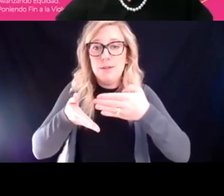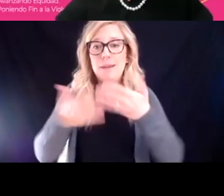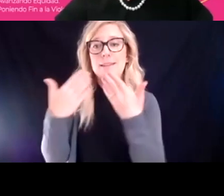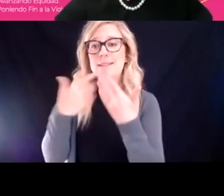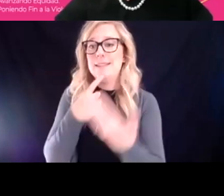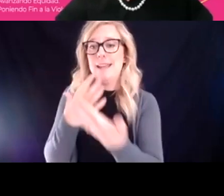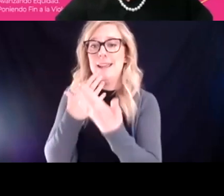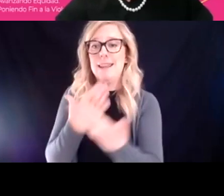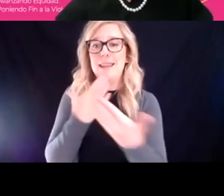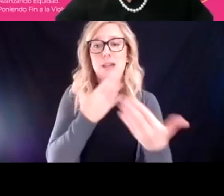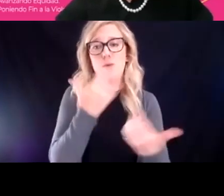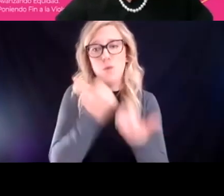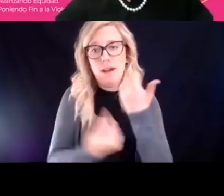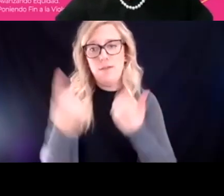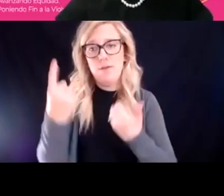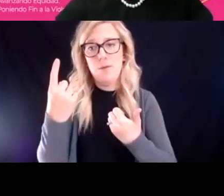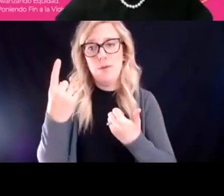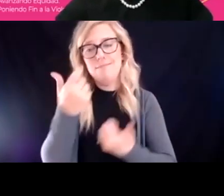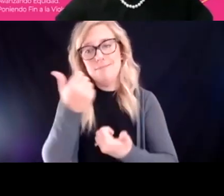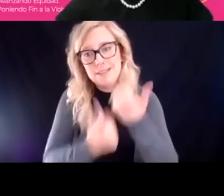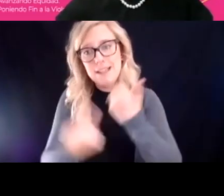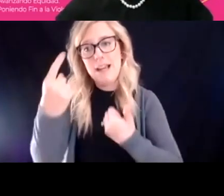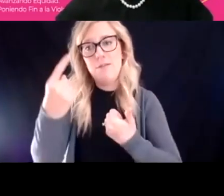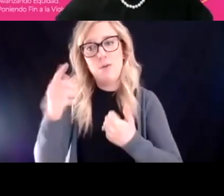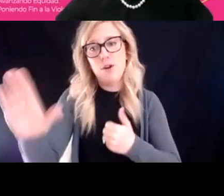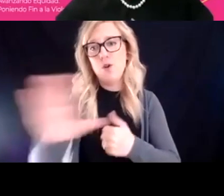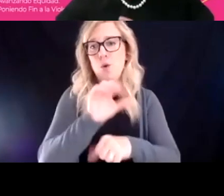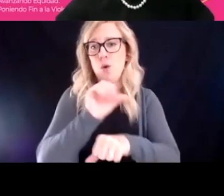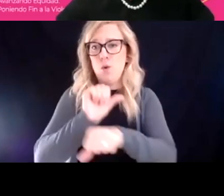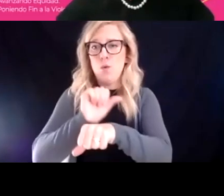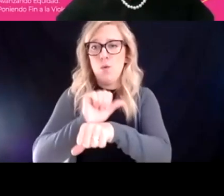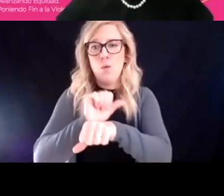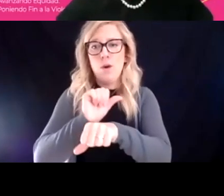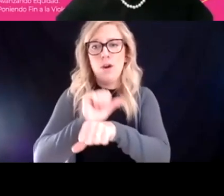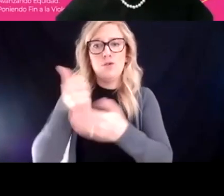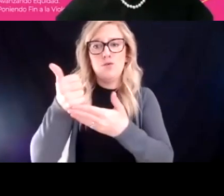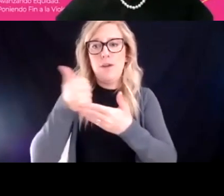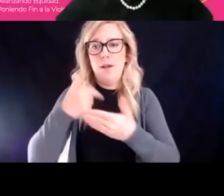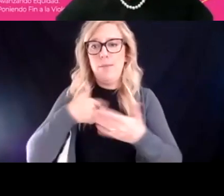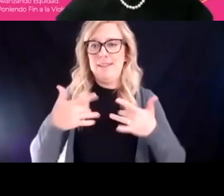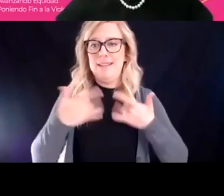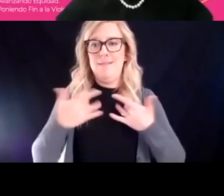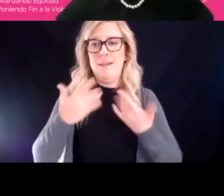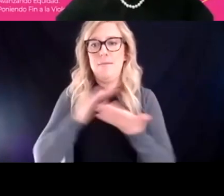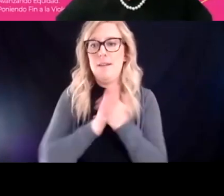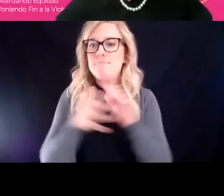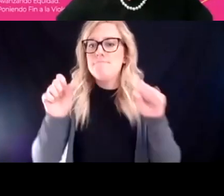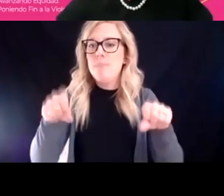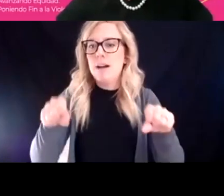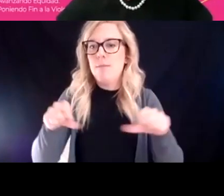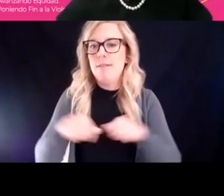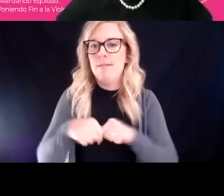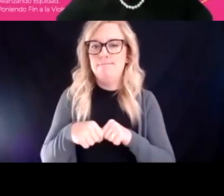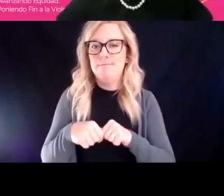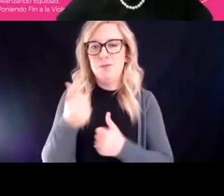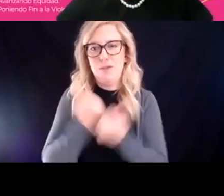everyone, everyone who's worked to make this event possible, who's worked